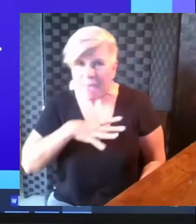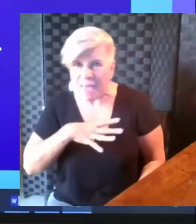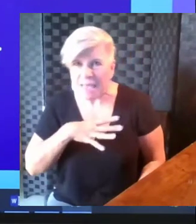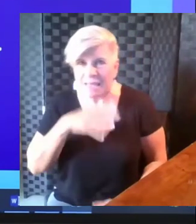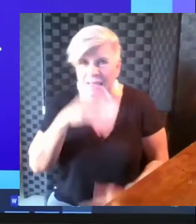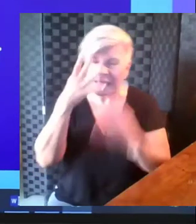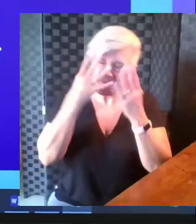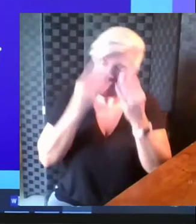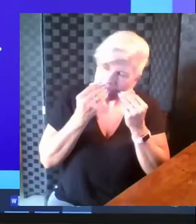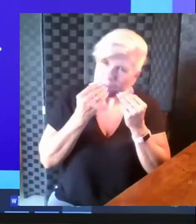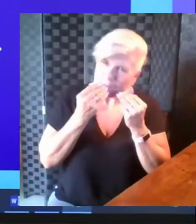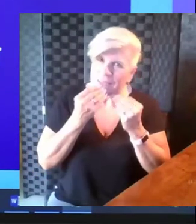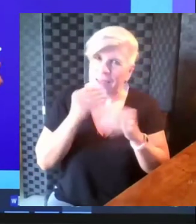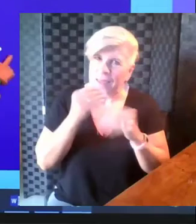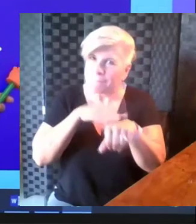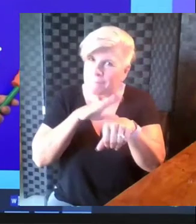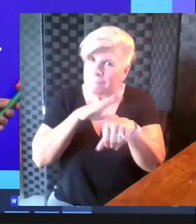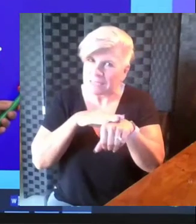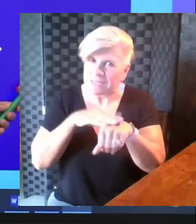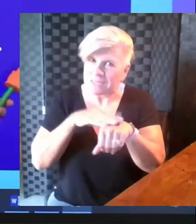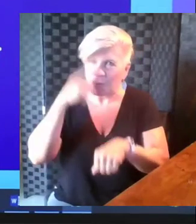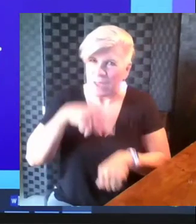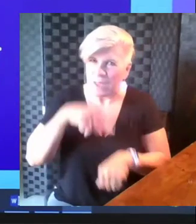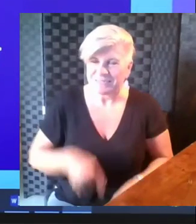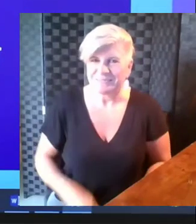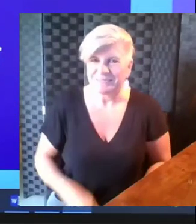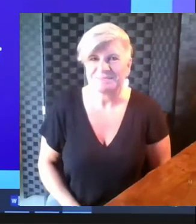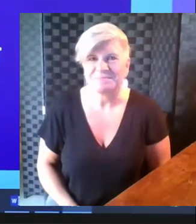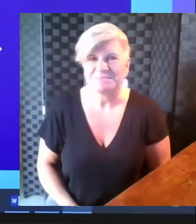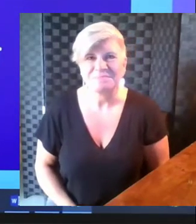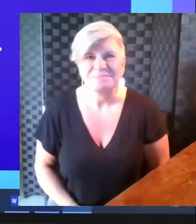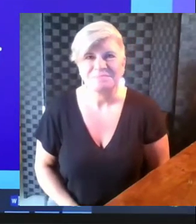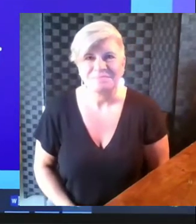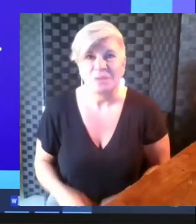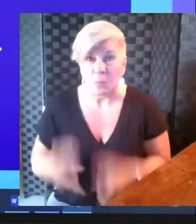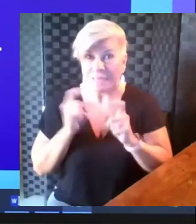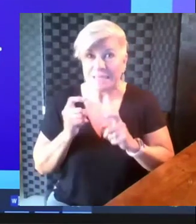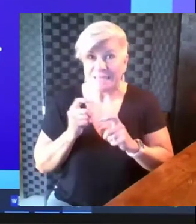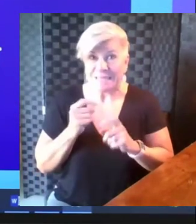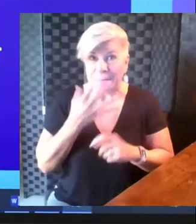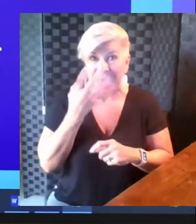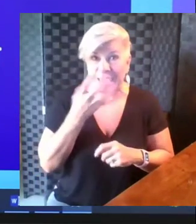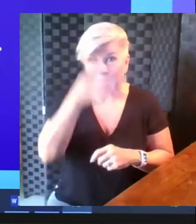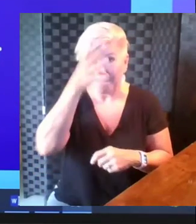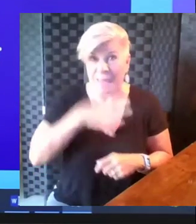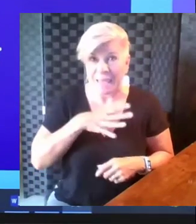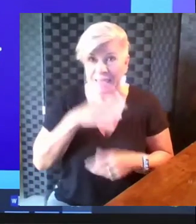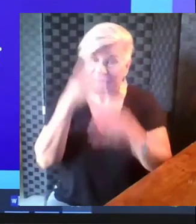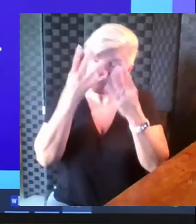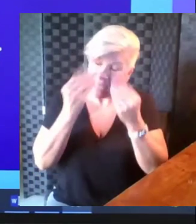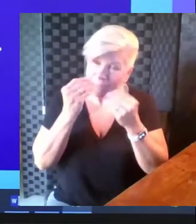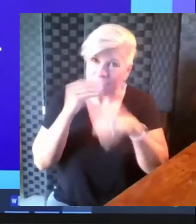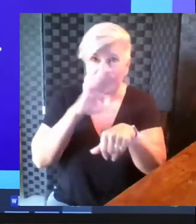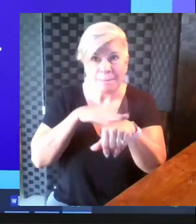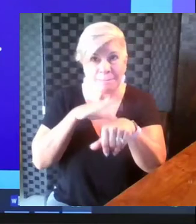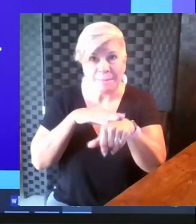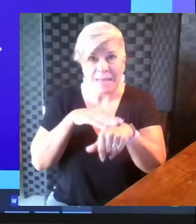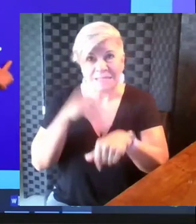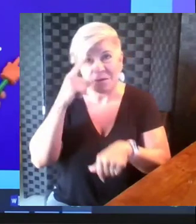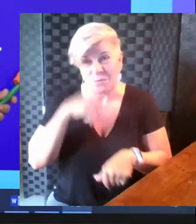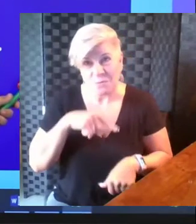man, nap, pat, rat. Quicker. Mad, man,